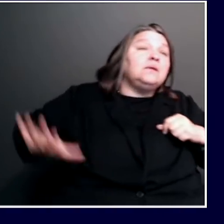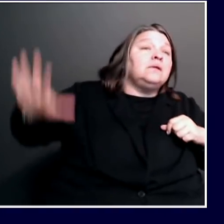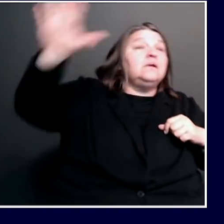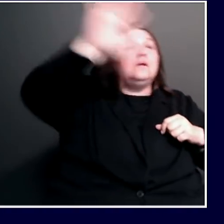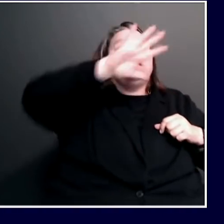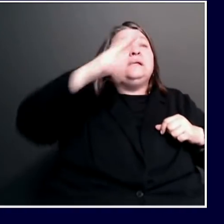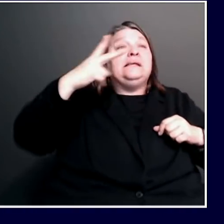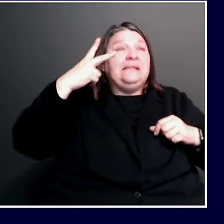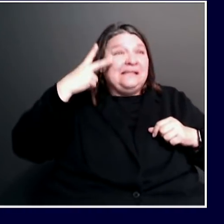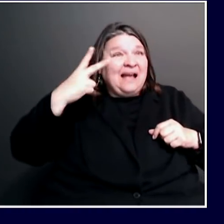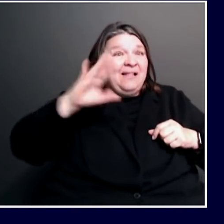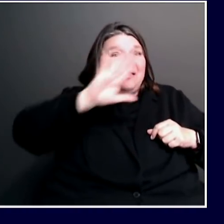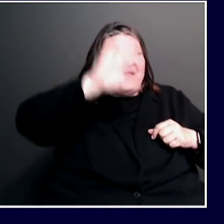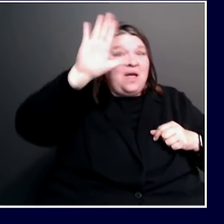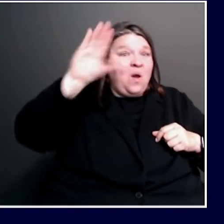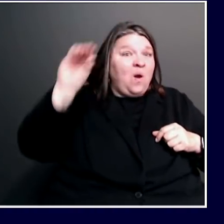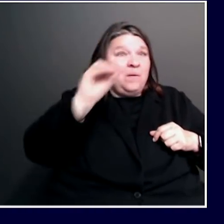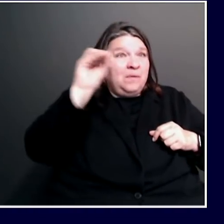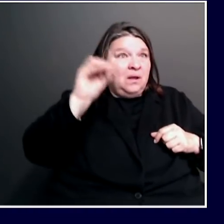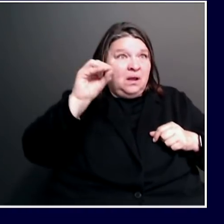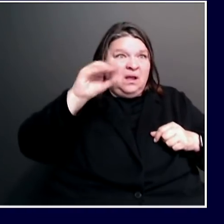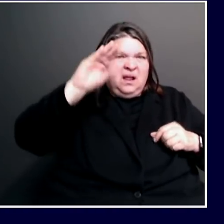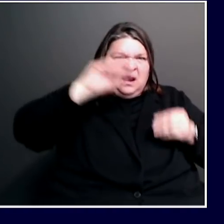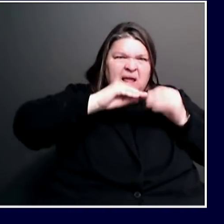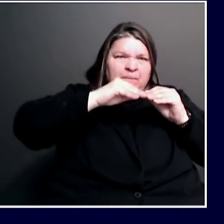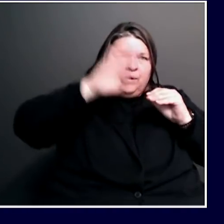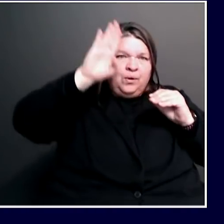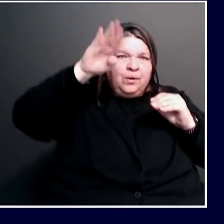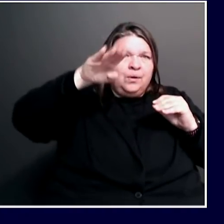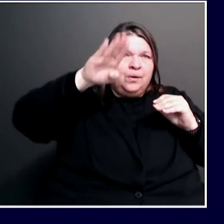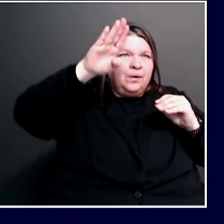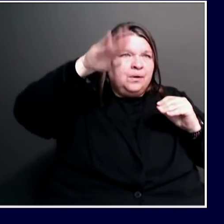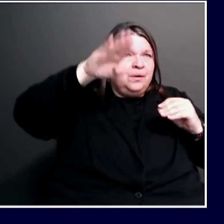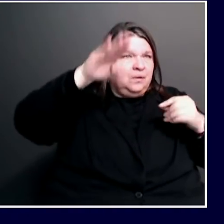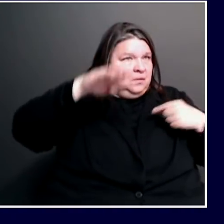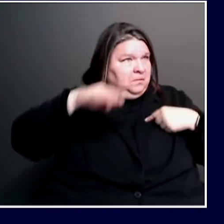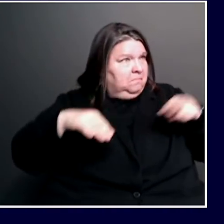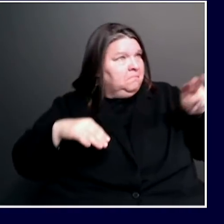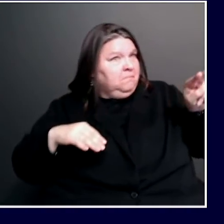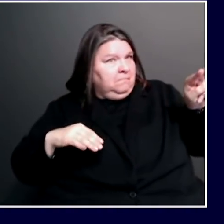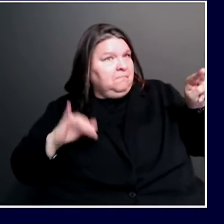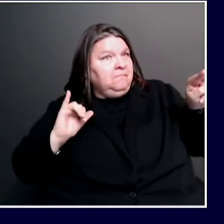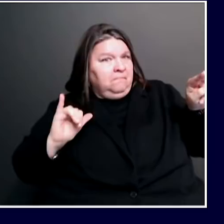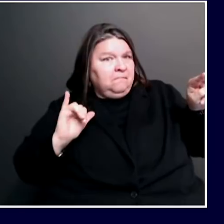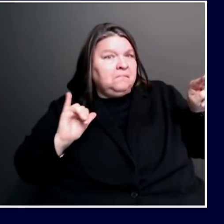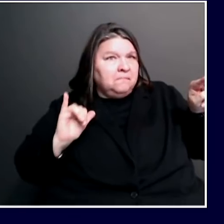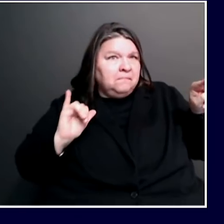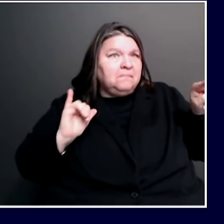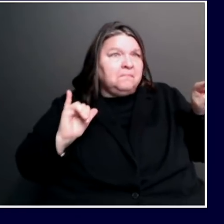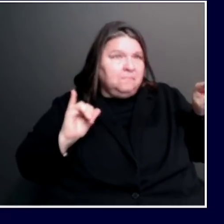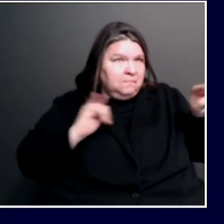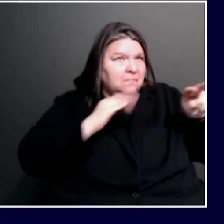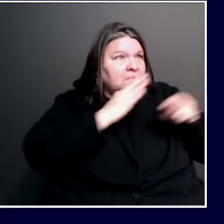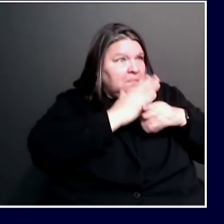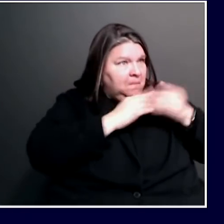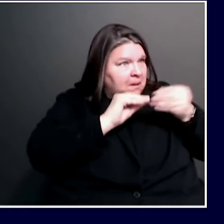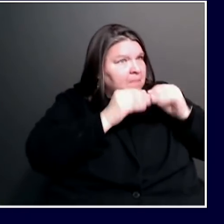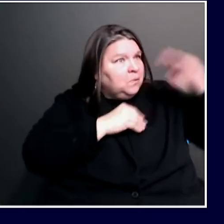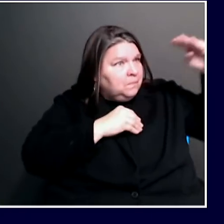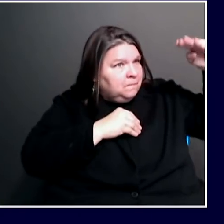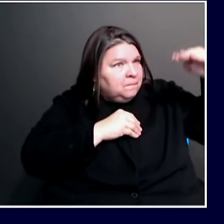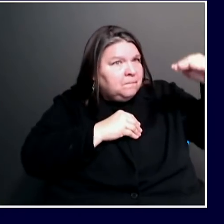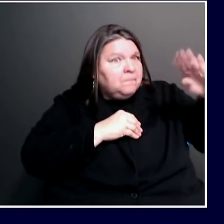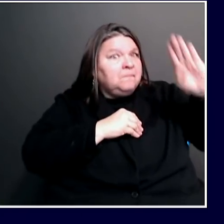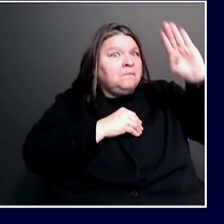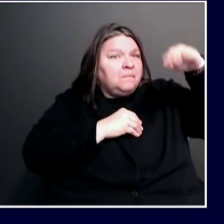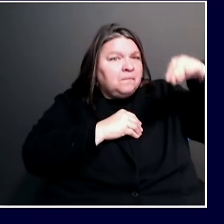far down do they go? In some countries, they went back to their Delta or pre-Delta baseline. In other countries,